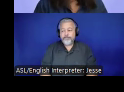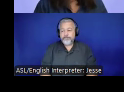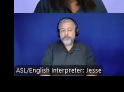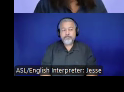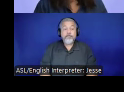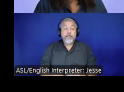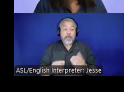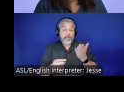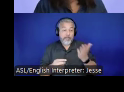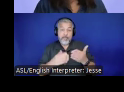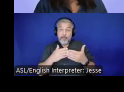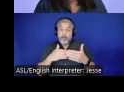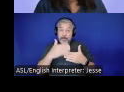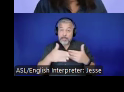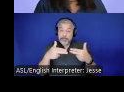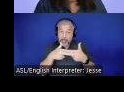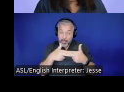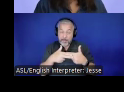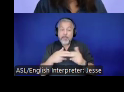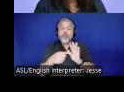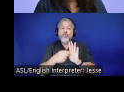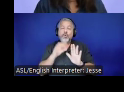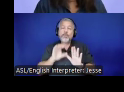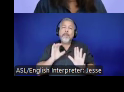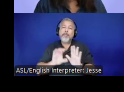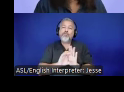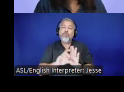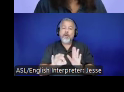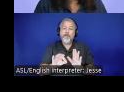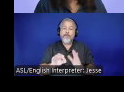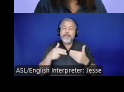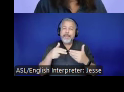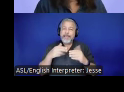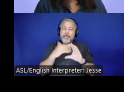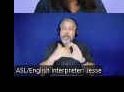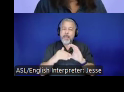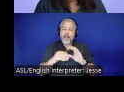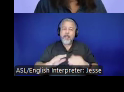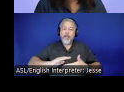Visually, this slide includes an image of an email open on a laptop.